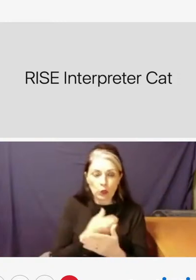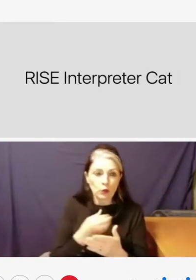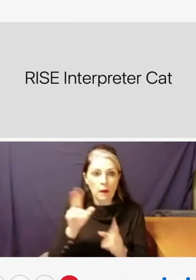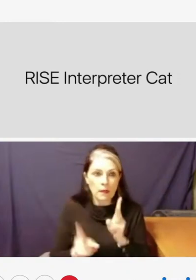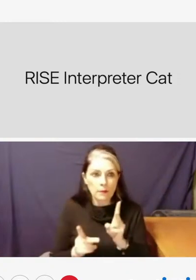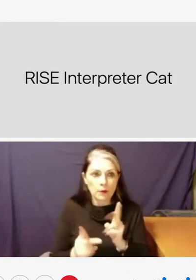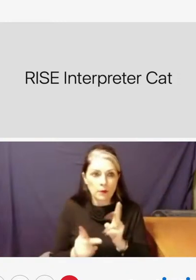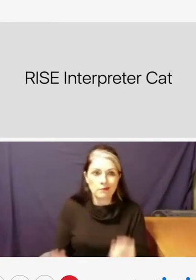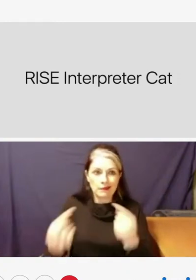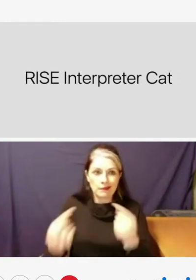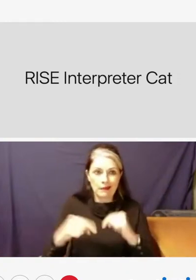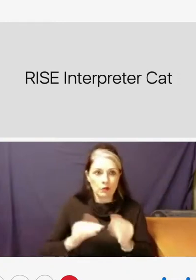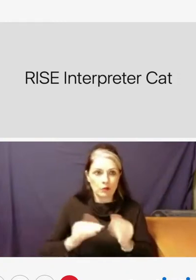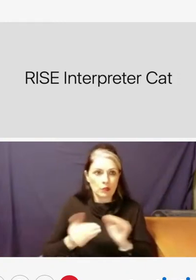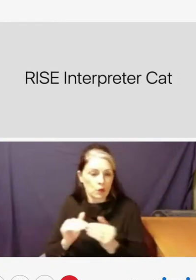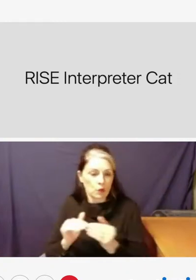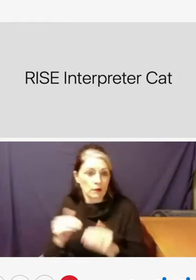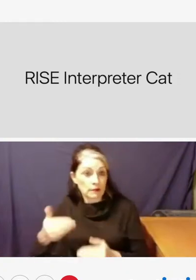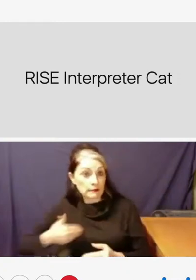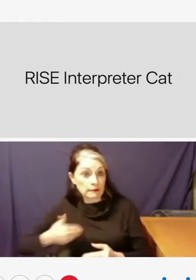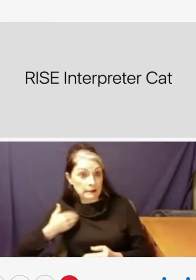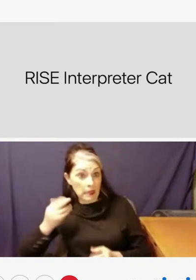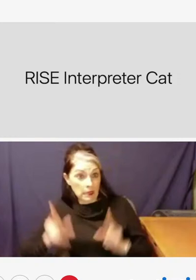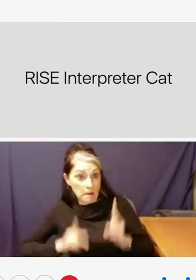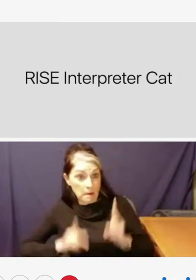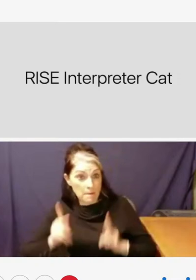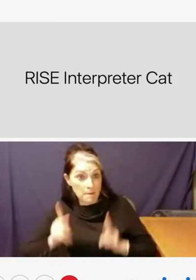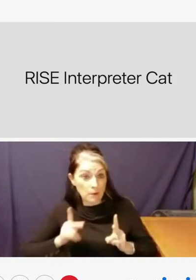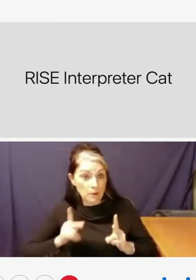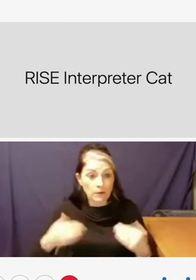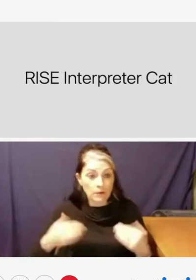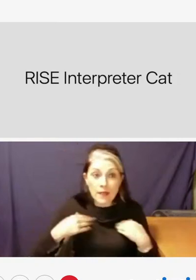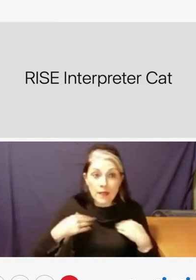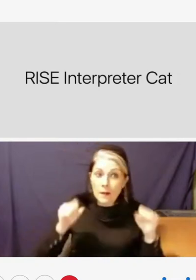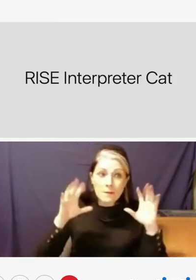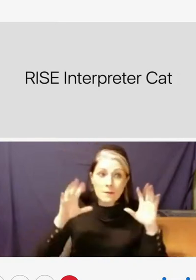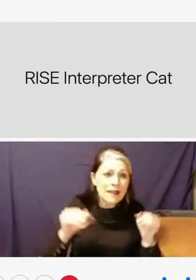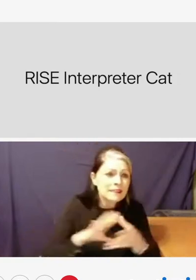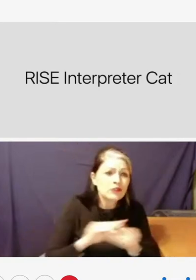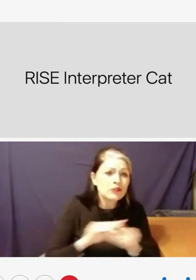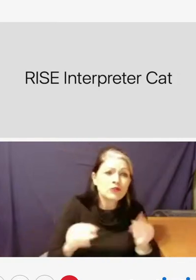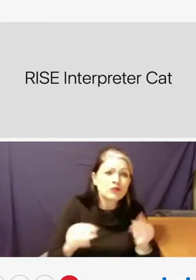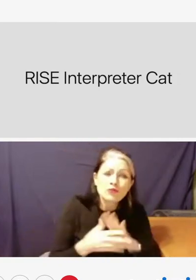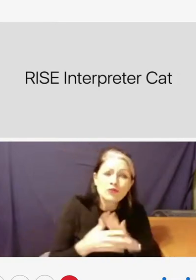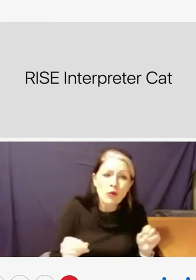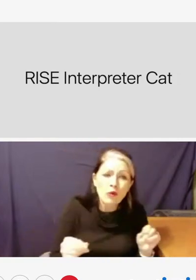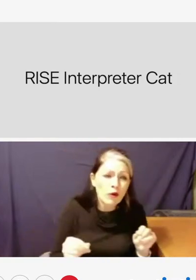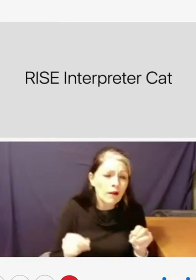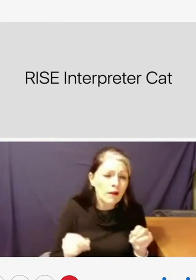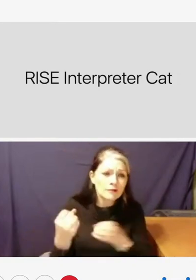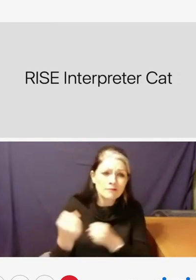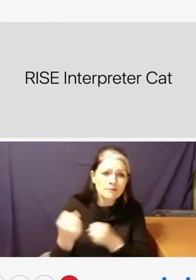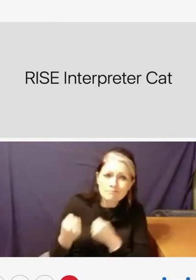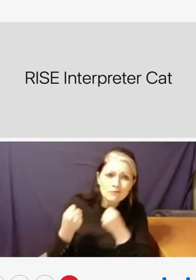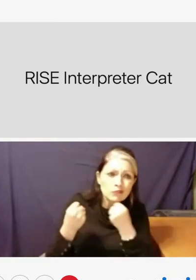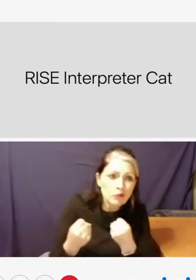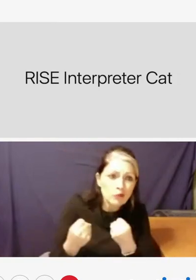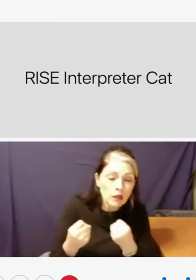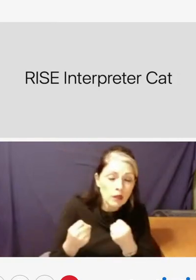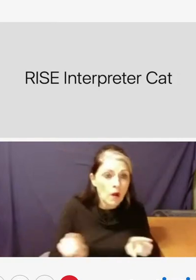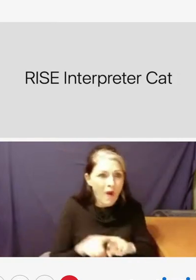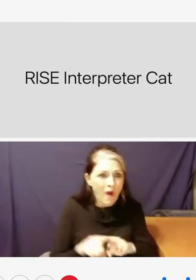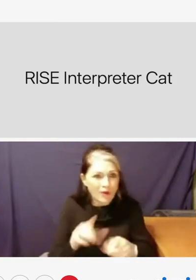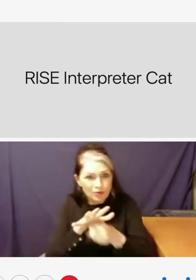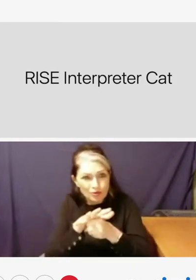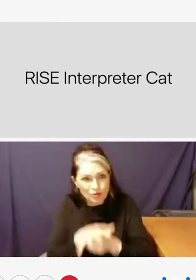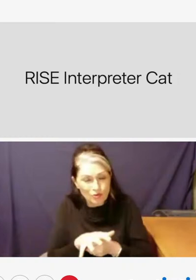bring so much uh they have such Amazing Stories to Tell of resiliency but there's also a lot of stress and a lot of trauma that these kids